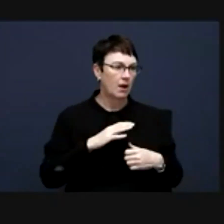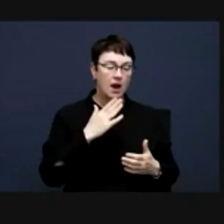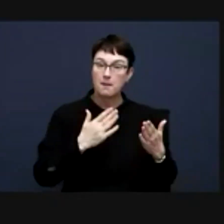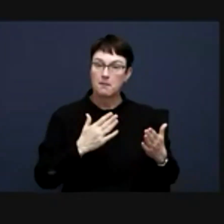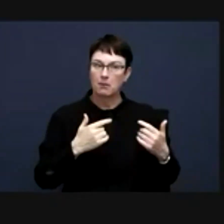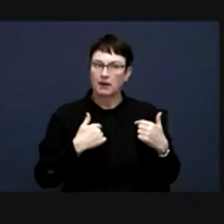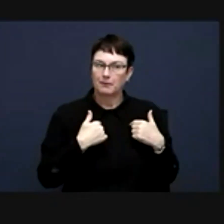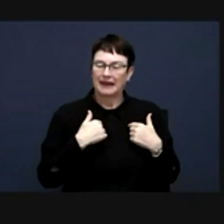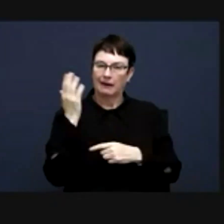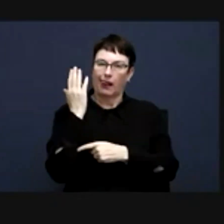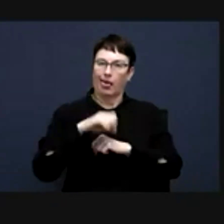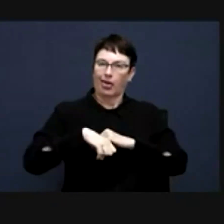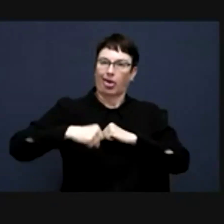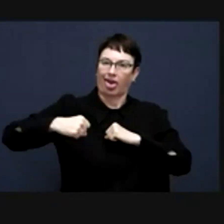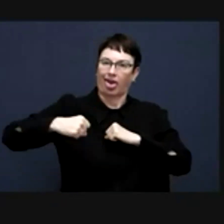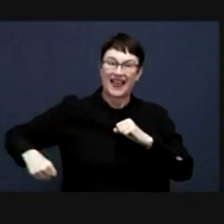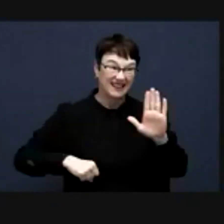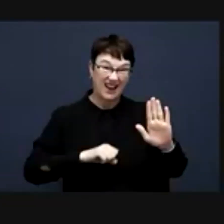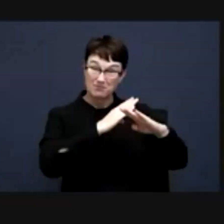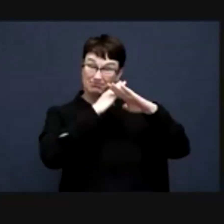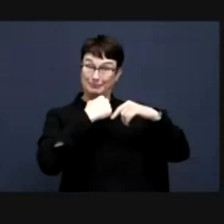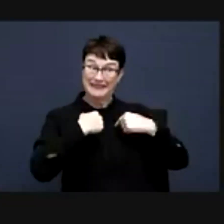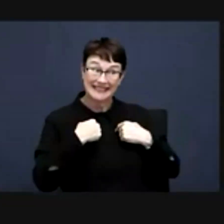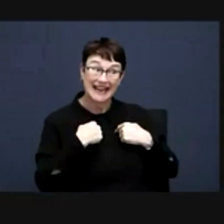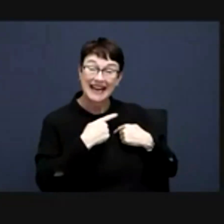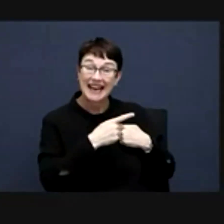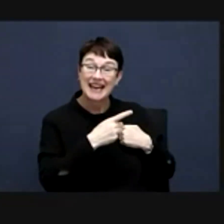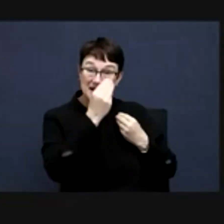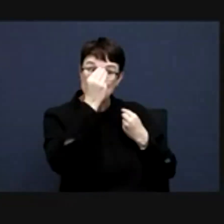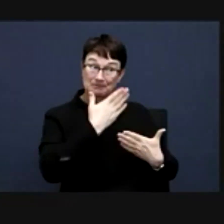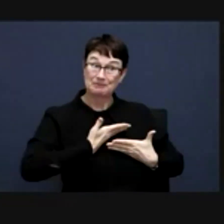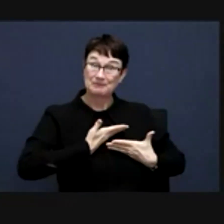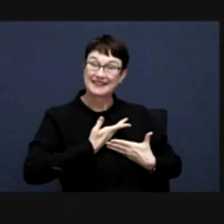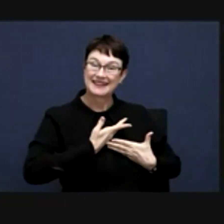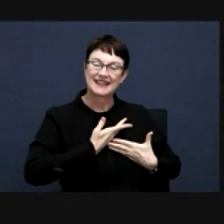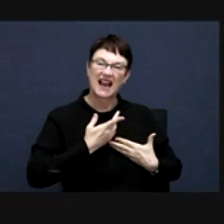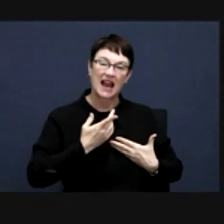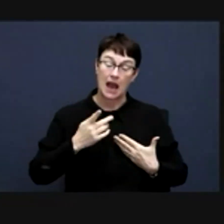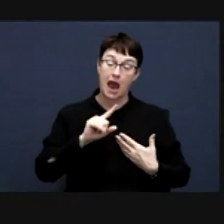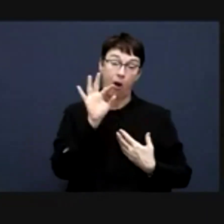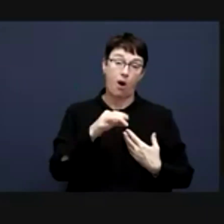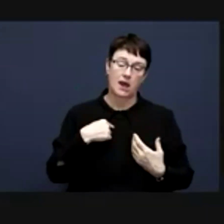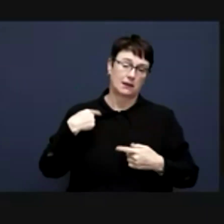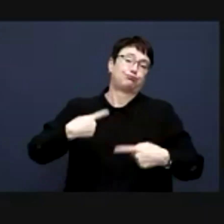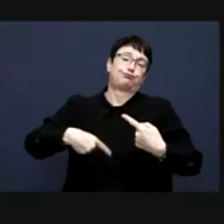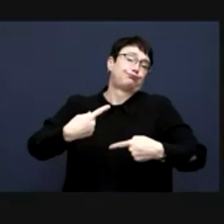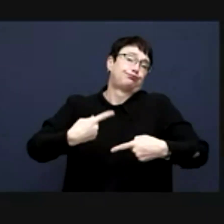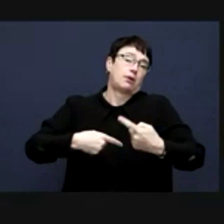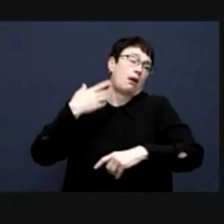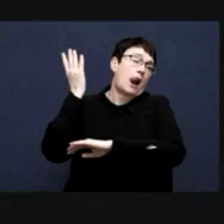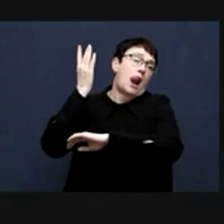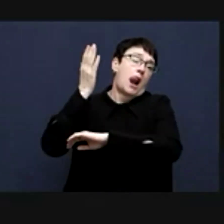for ages. So I just wanted to address three aspects to conclude,